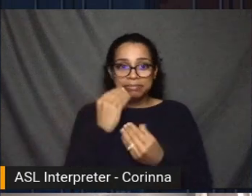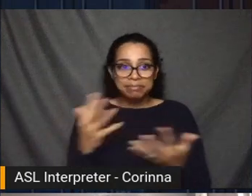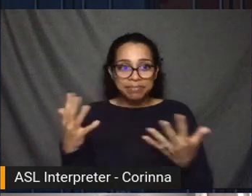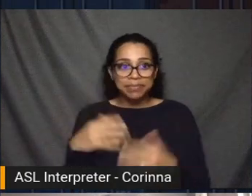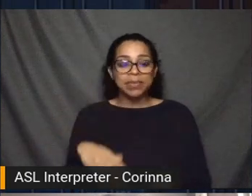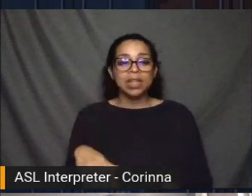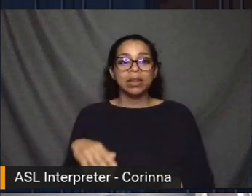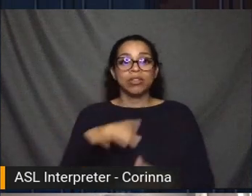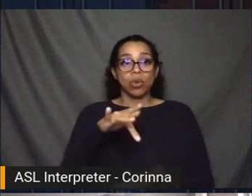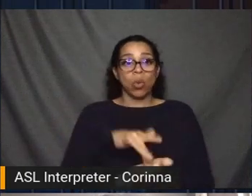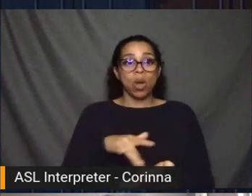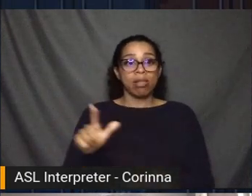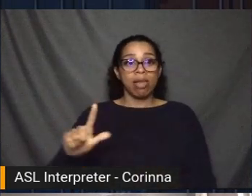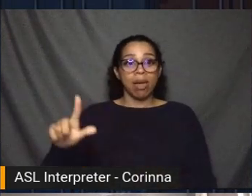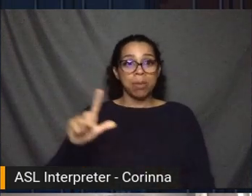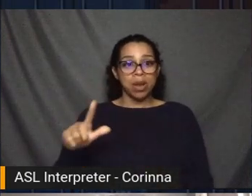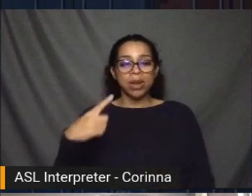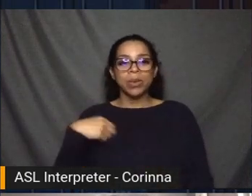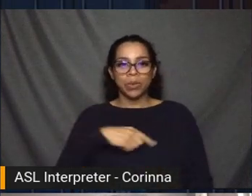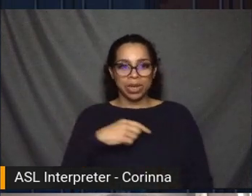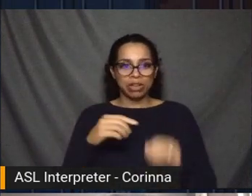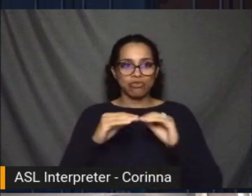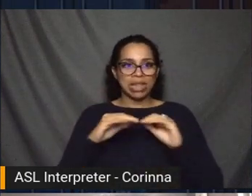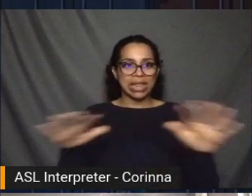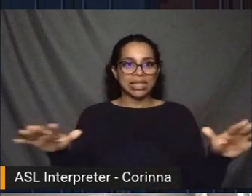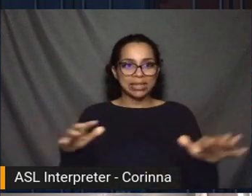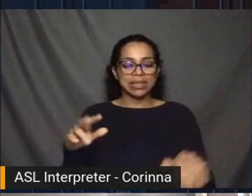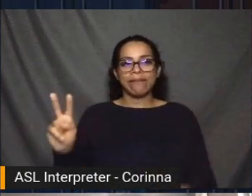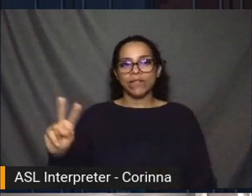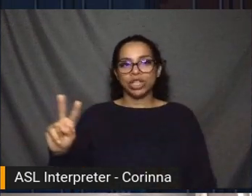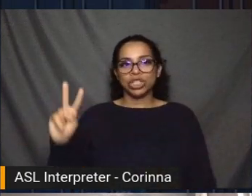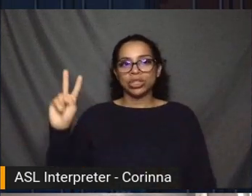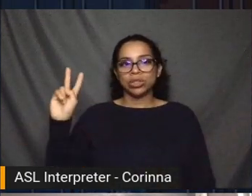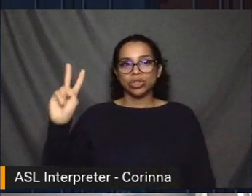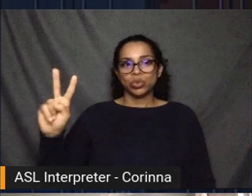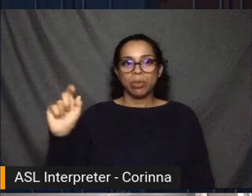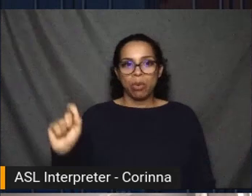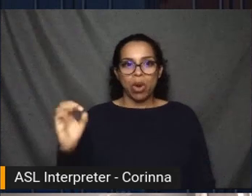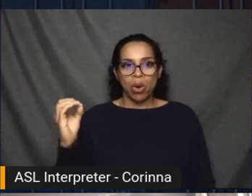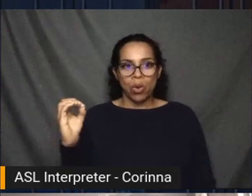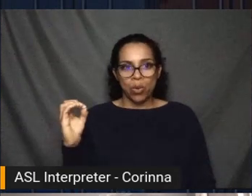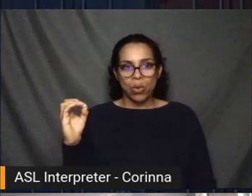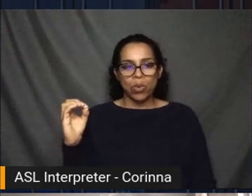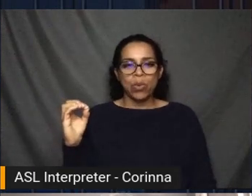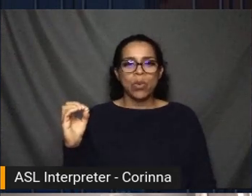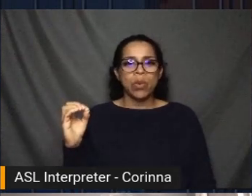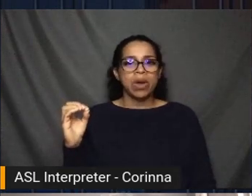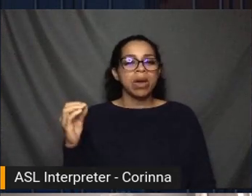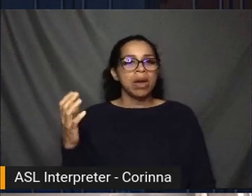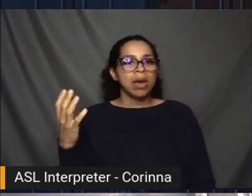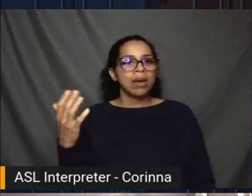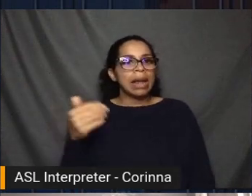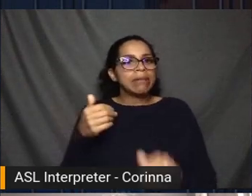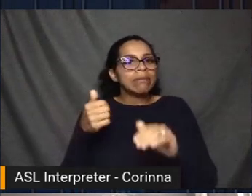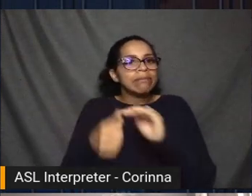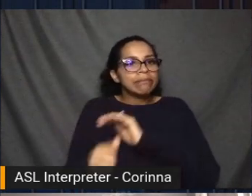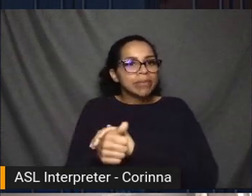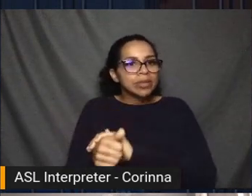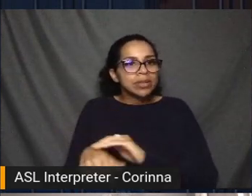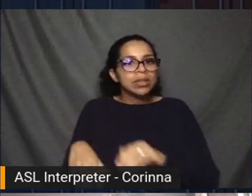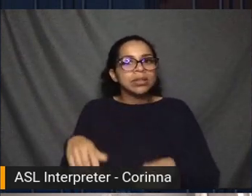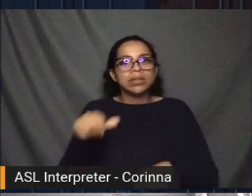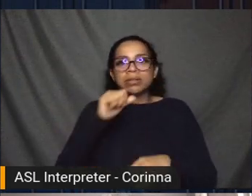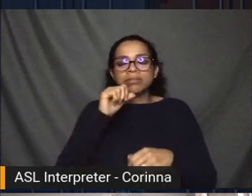the core library. We actually released a version 2.0 of the library, kind of in stealth mode, because there were not a lot